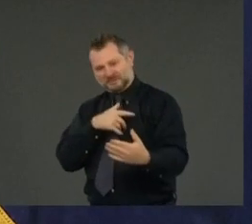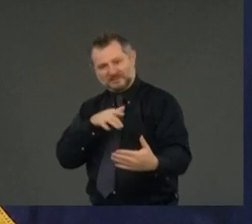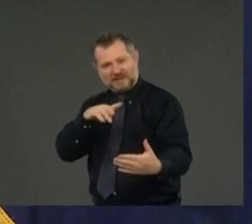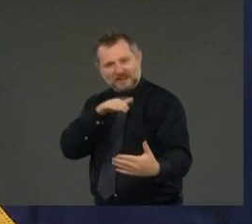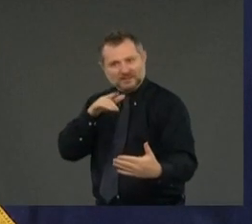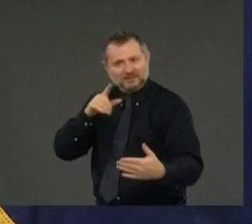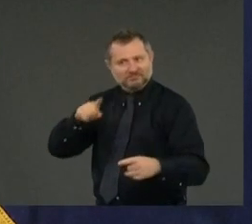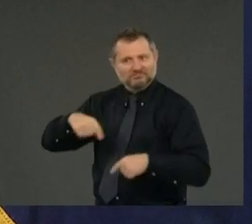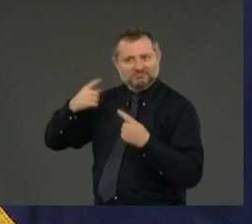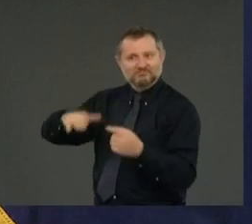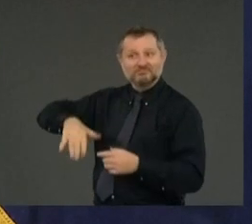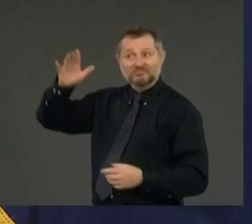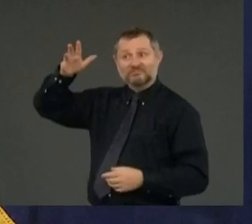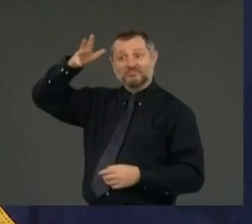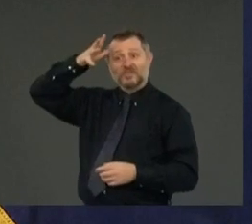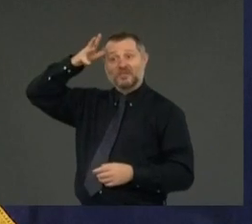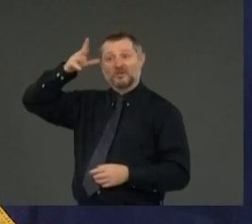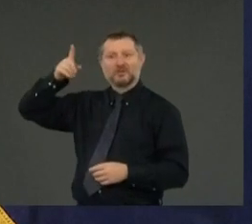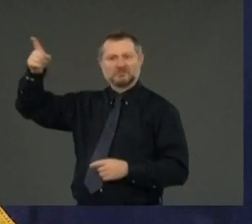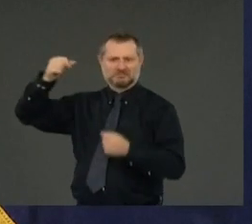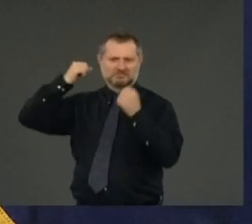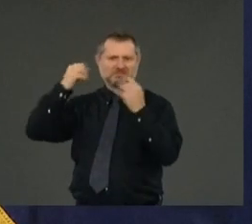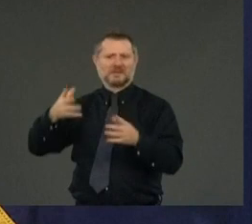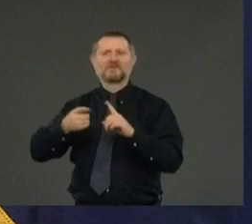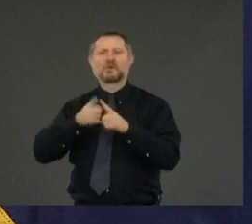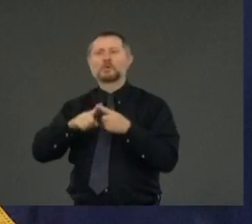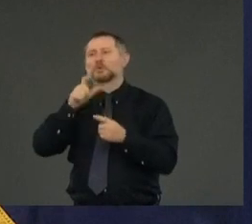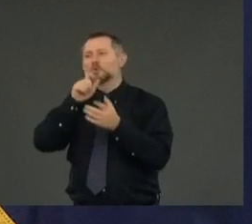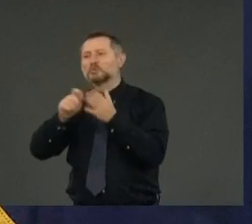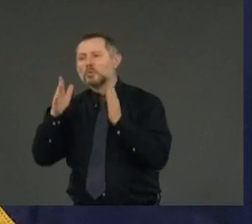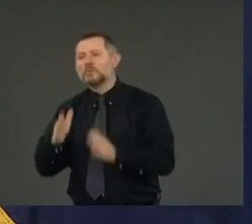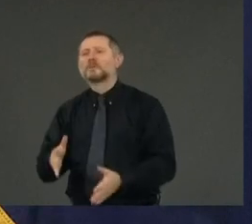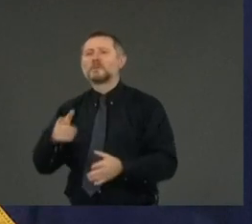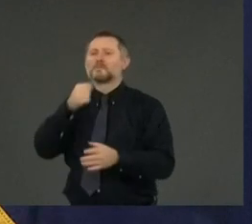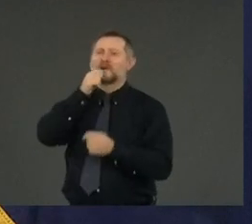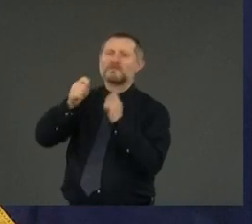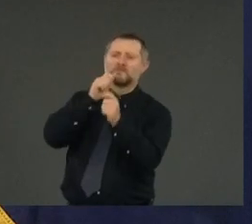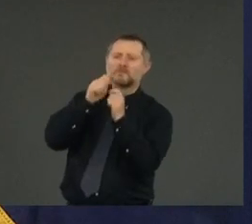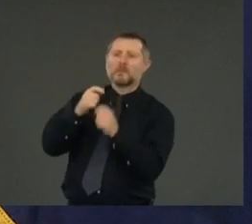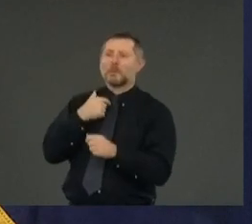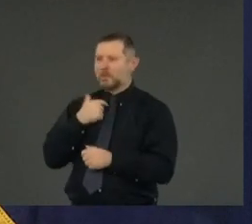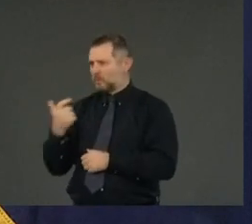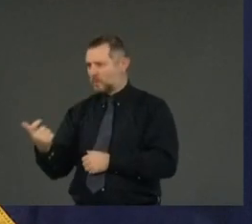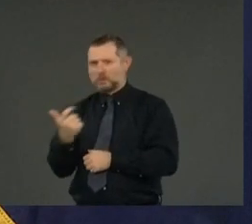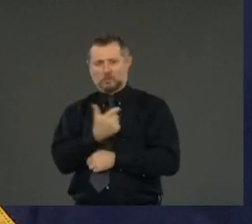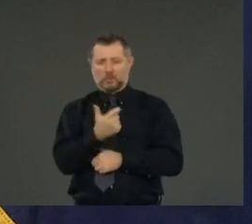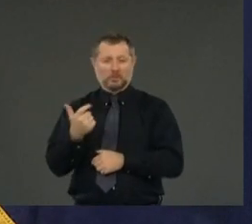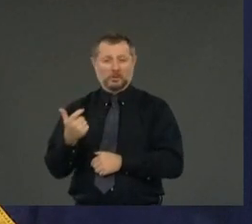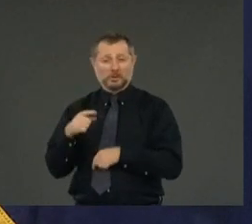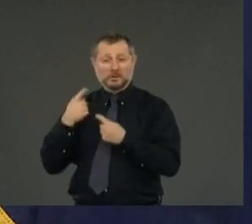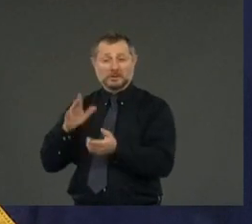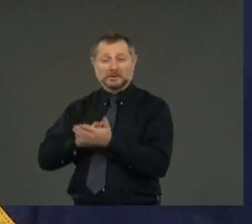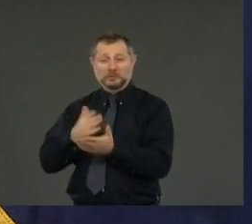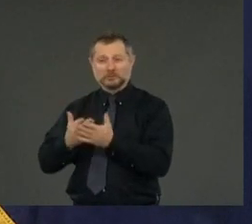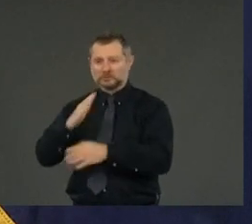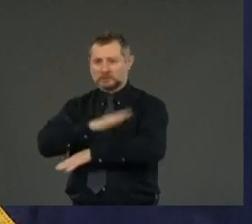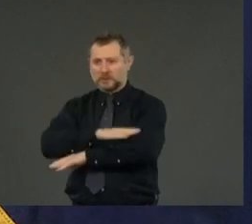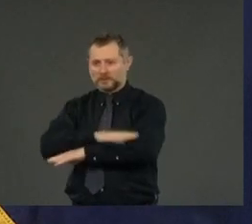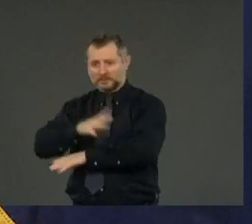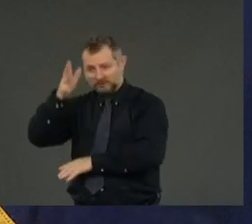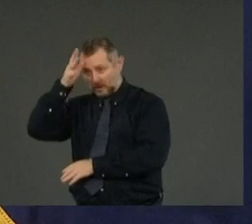great friends in journalism. And I watched it at the kitchen table. I watched the